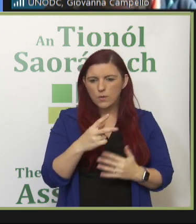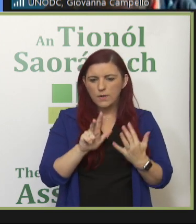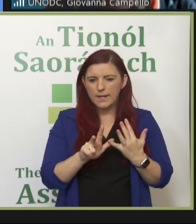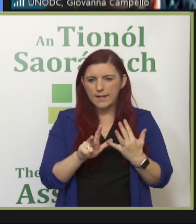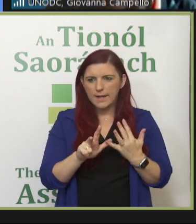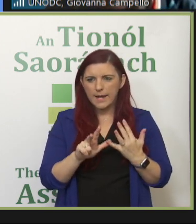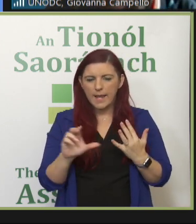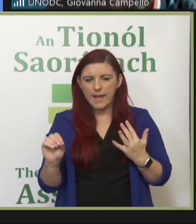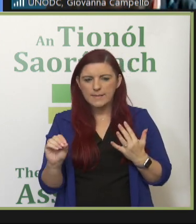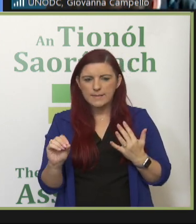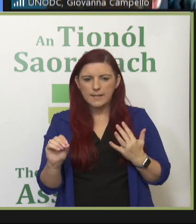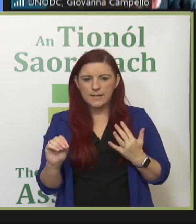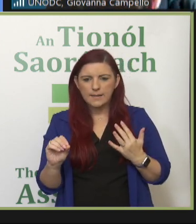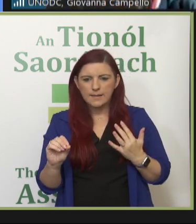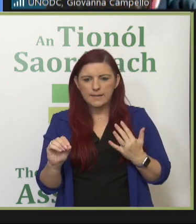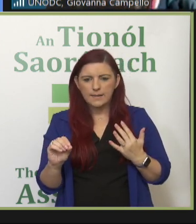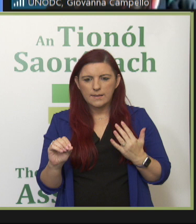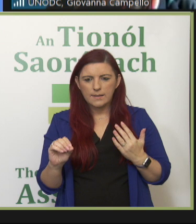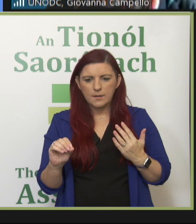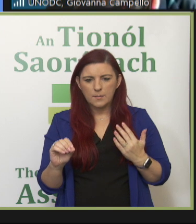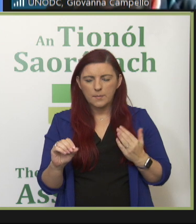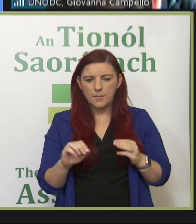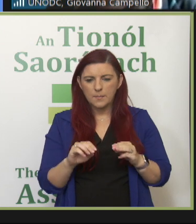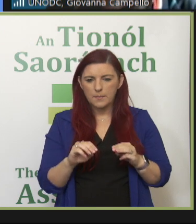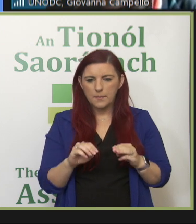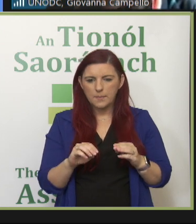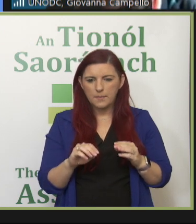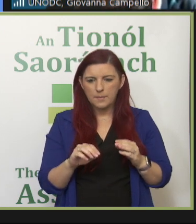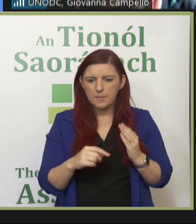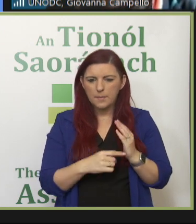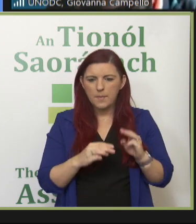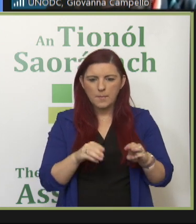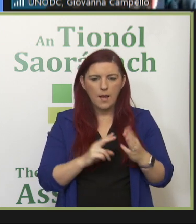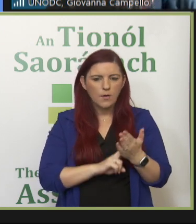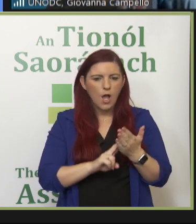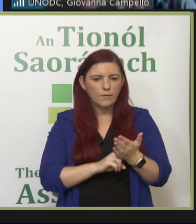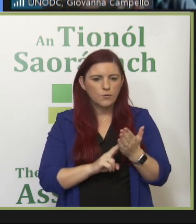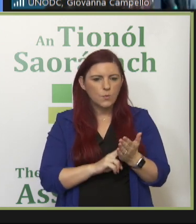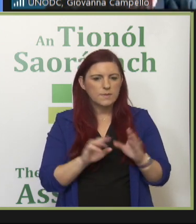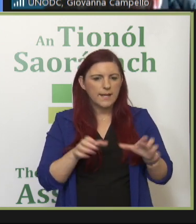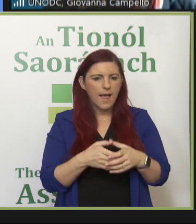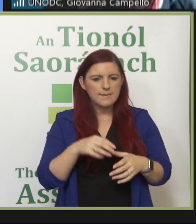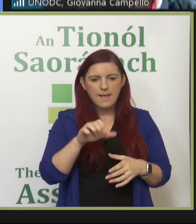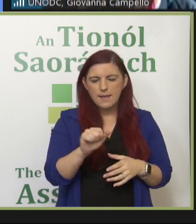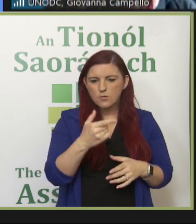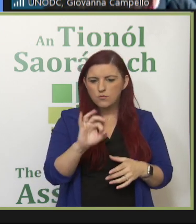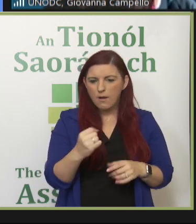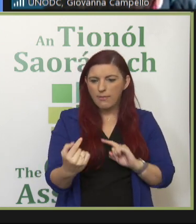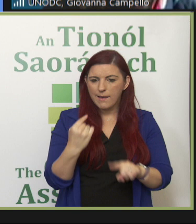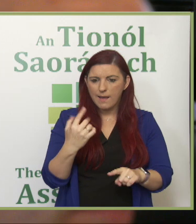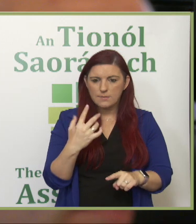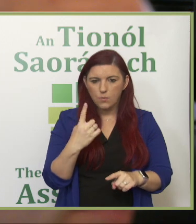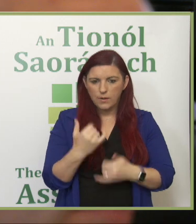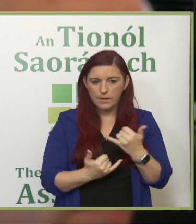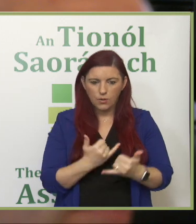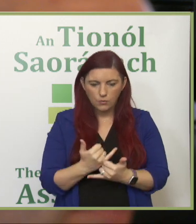280 million of people have used a drug in the past year. Fine. What I'm more